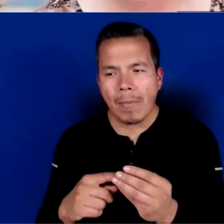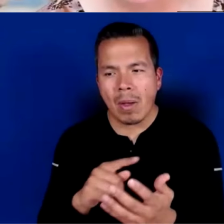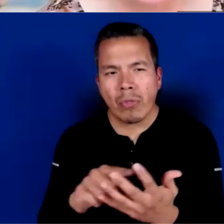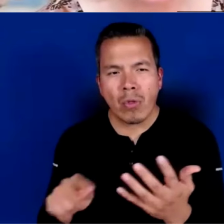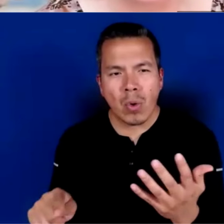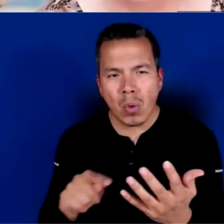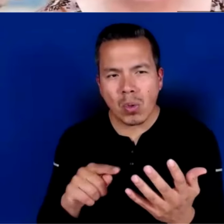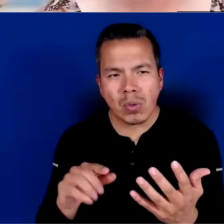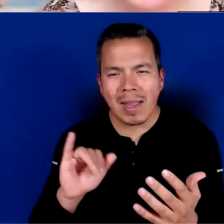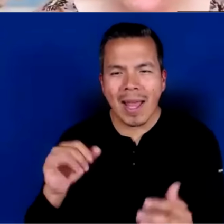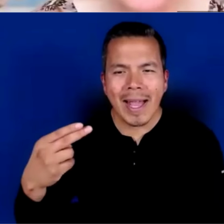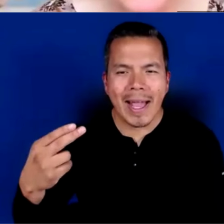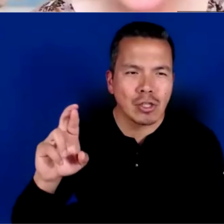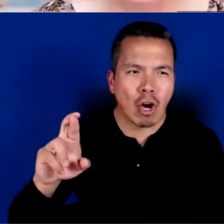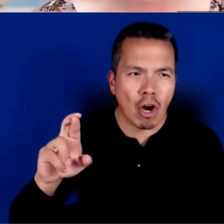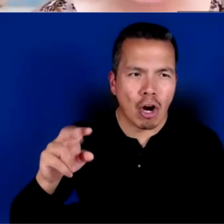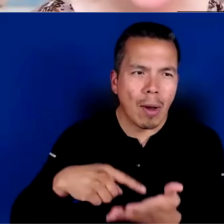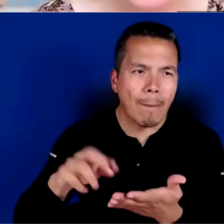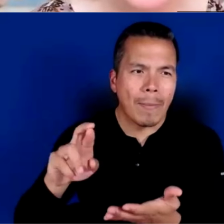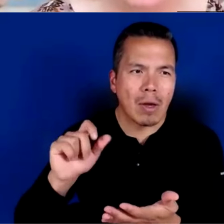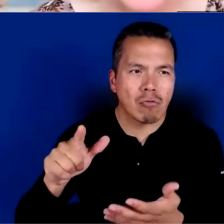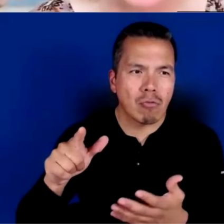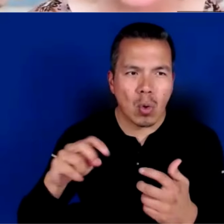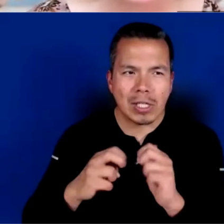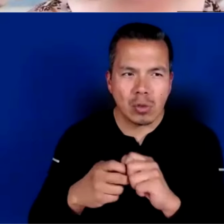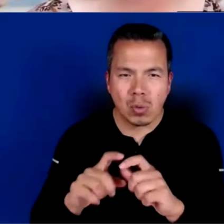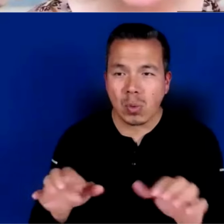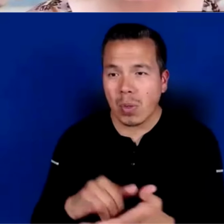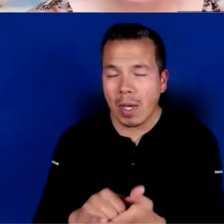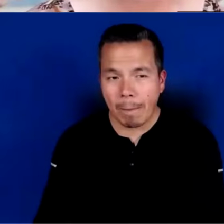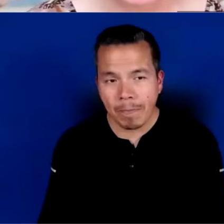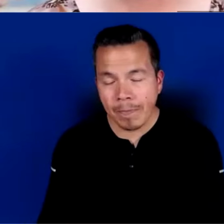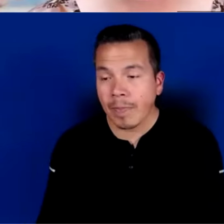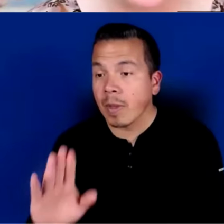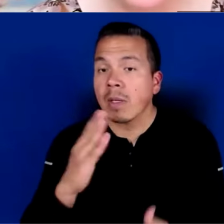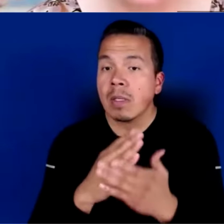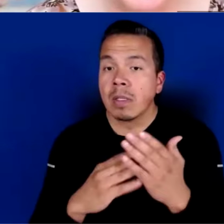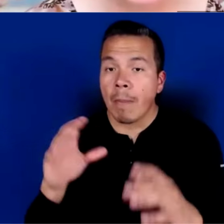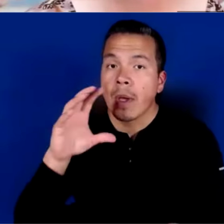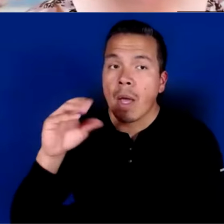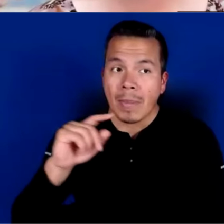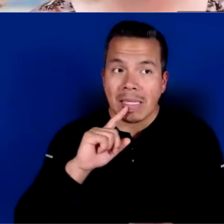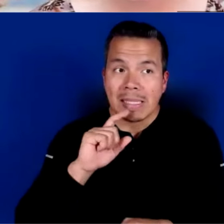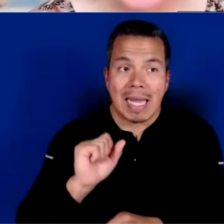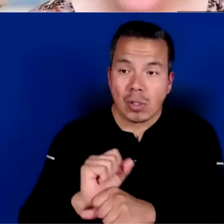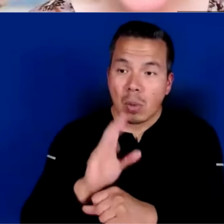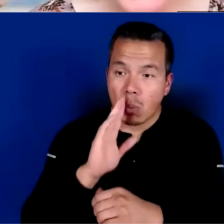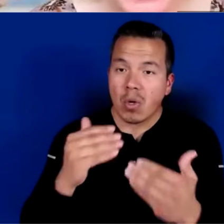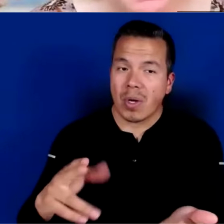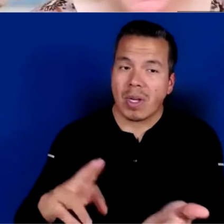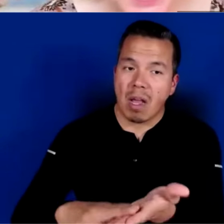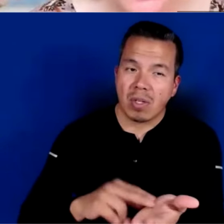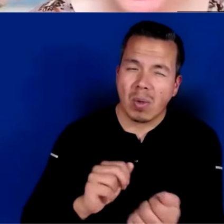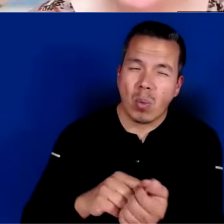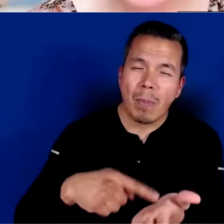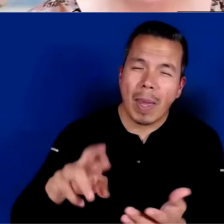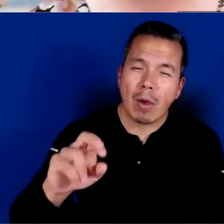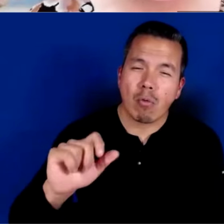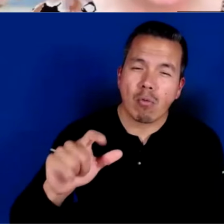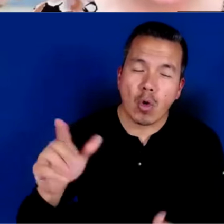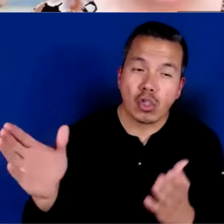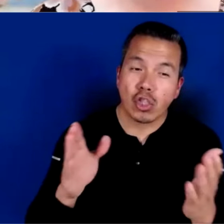kind of human resources and payroll issues to be able to do that. Some companies actually contract with payroll service